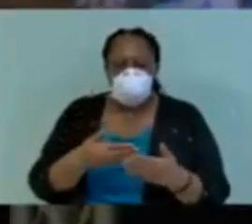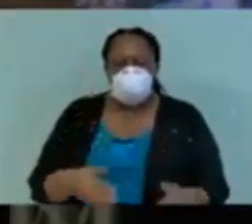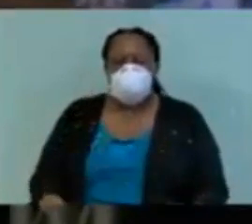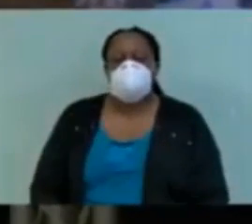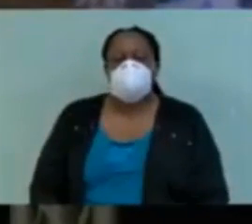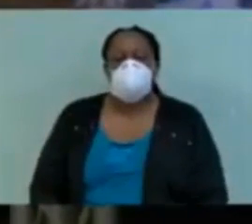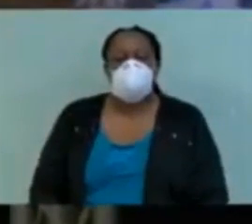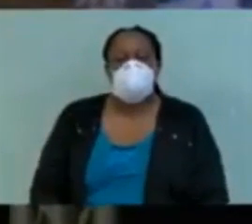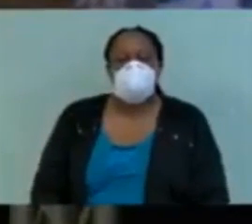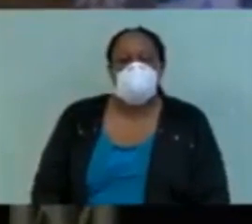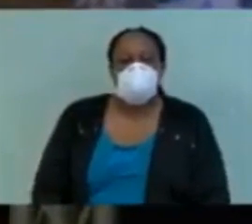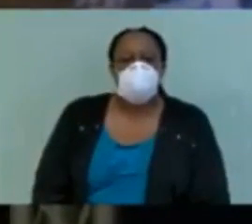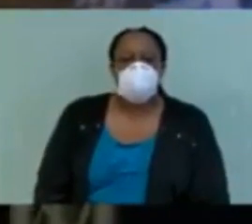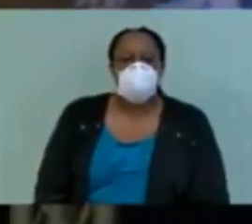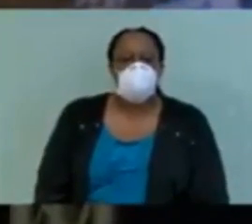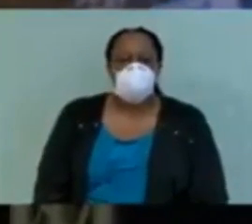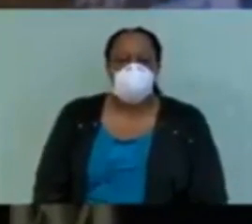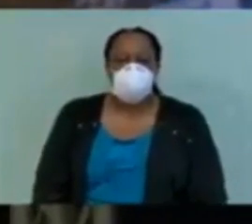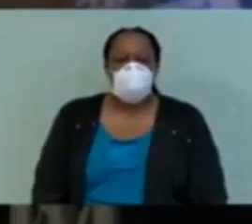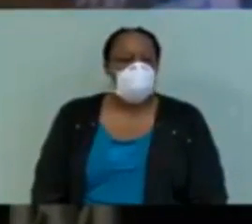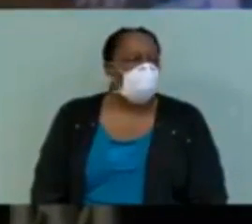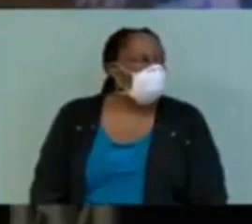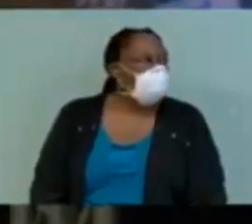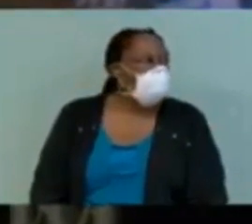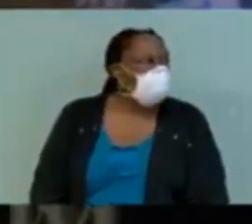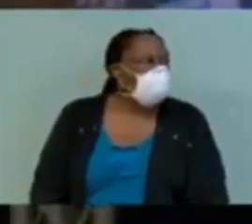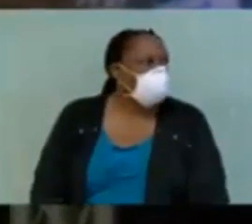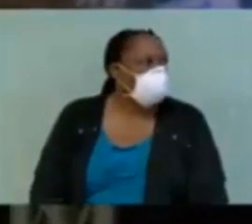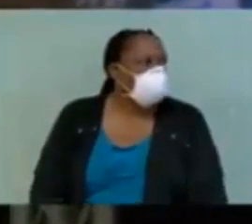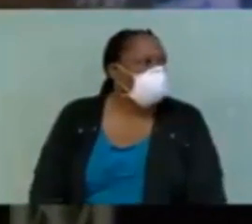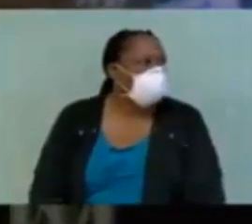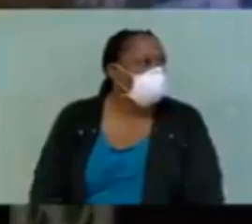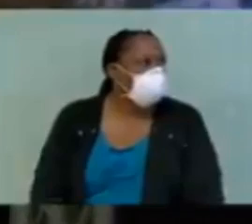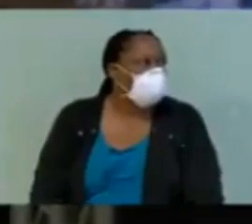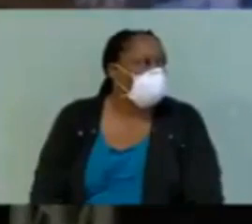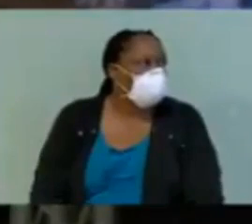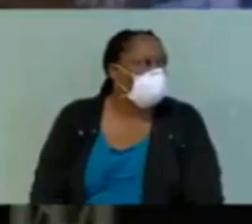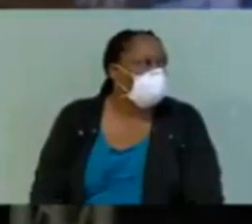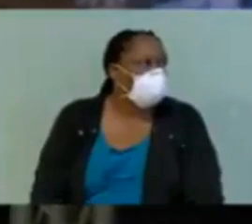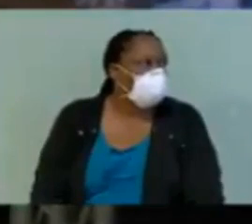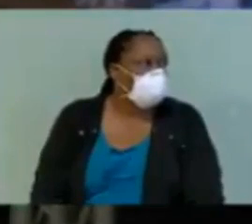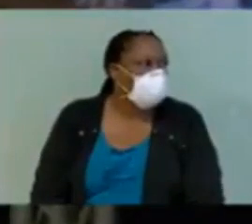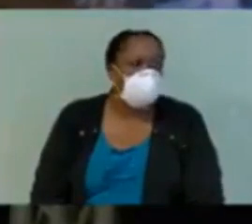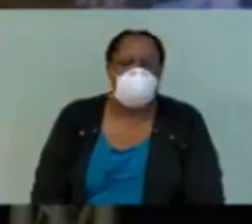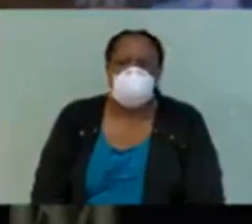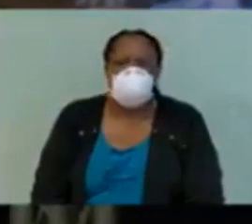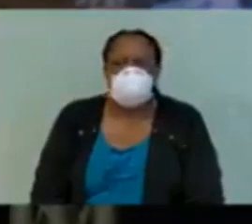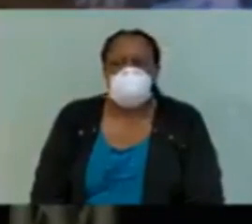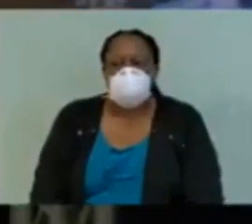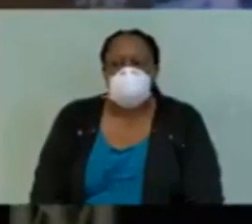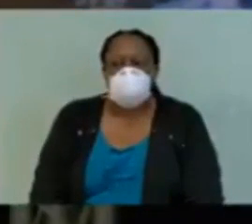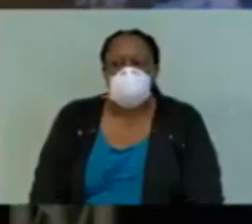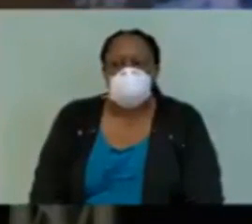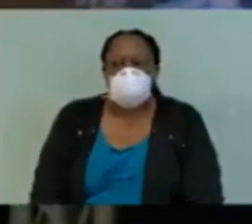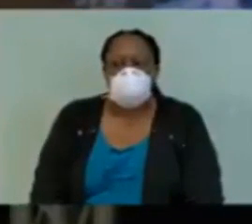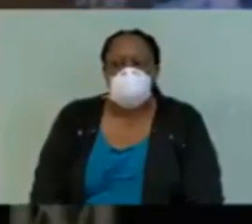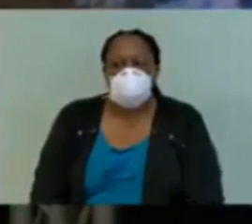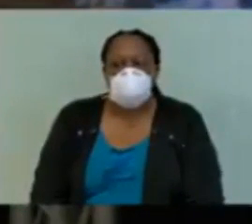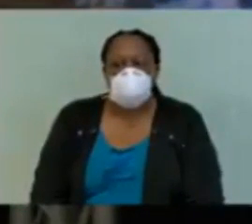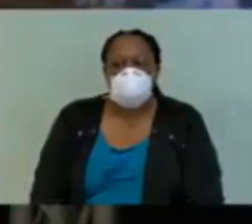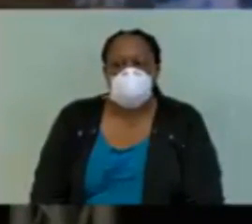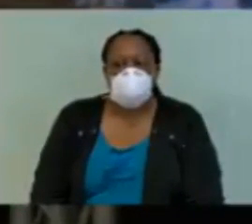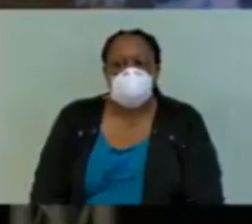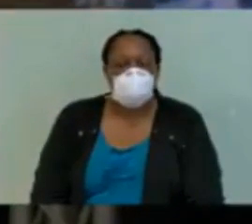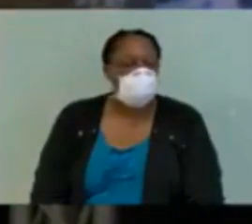subsided and or even eliminated. The workforce then settled down to what they do best, serve